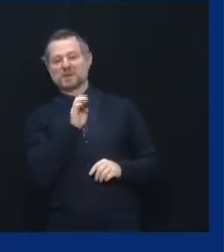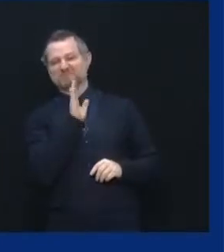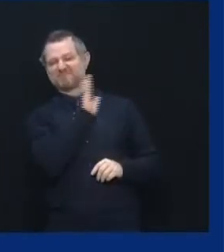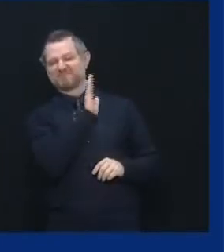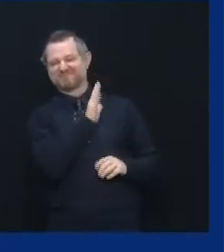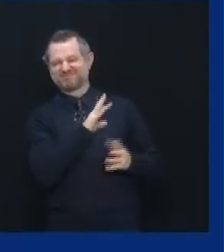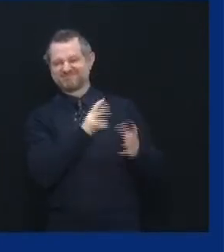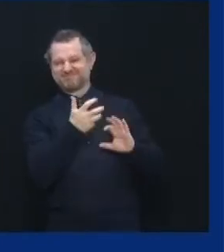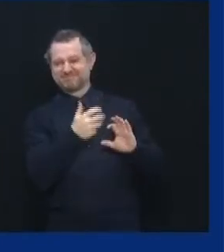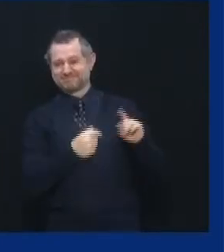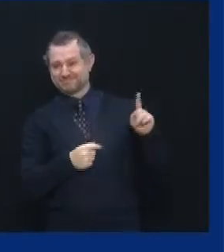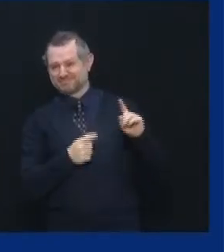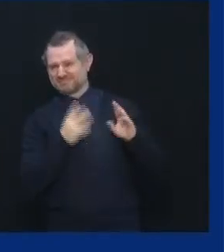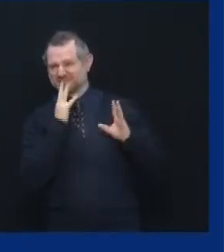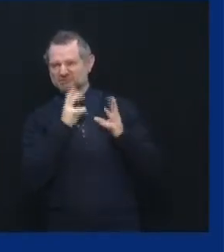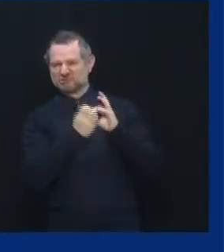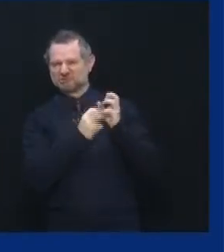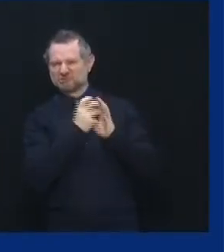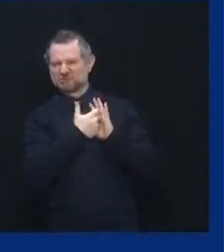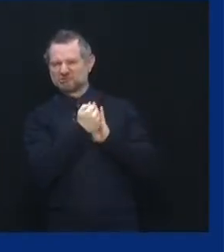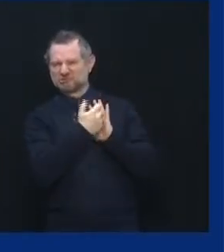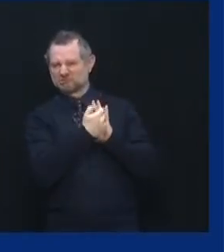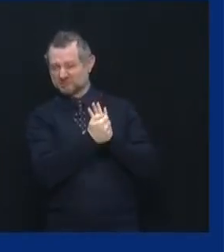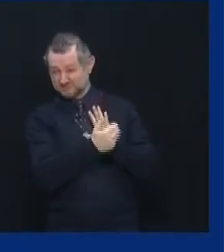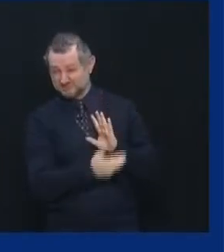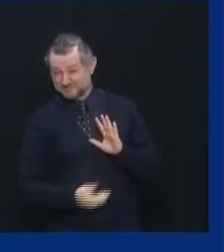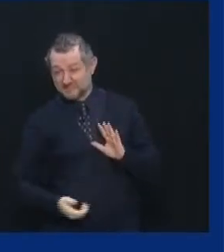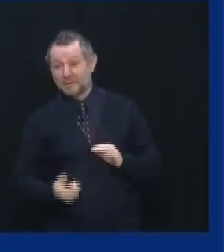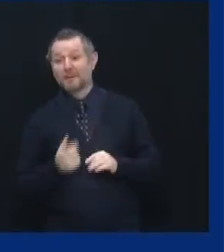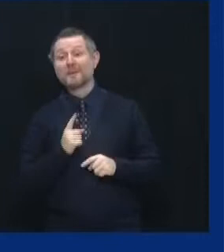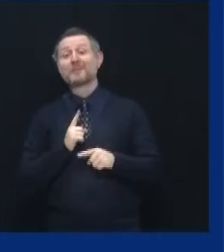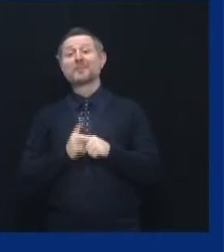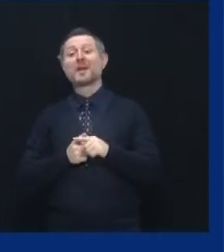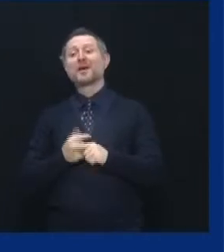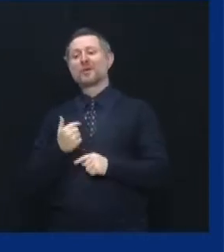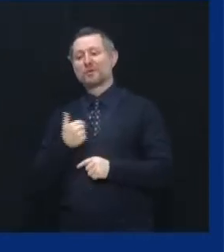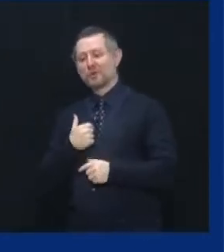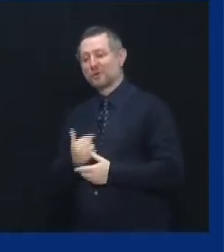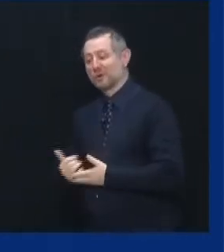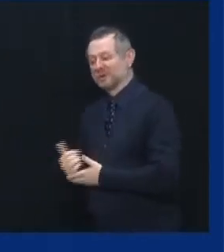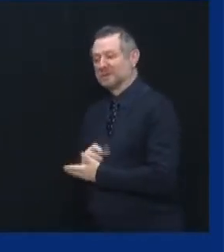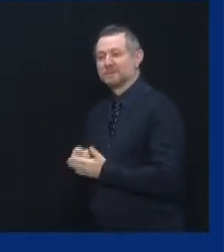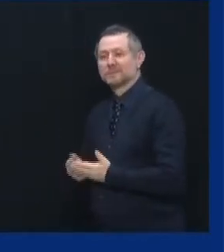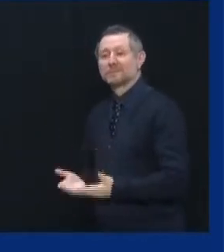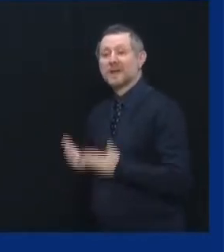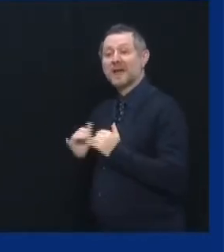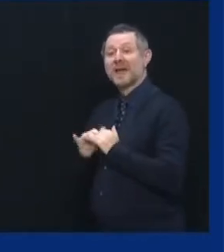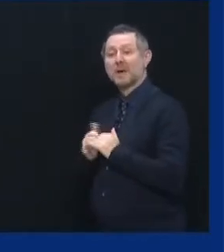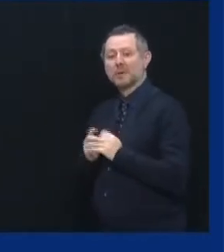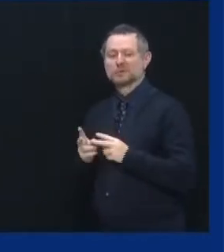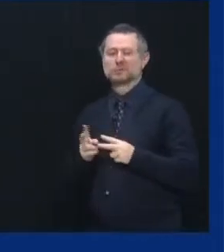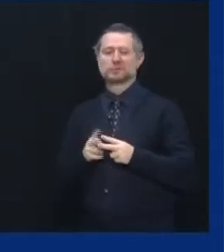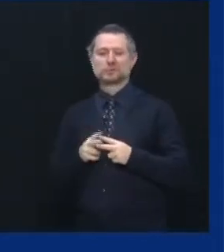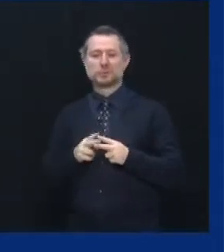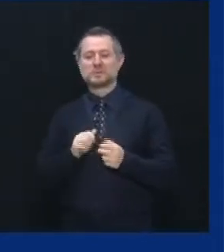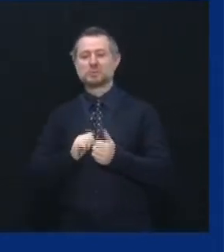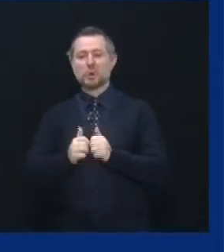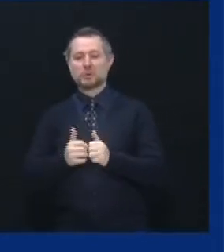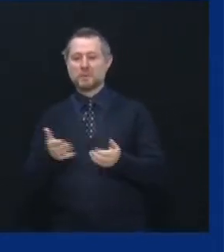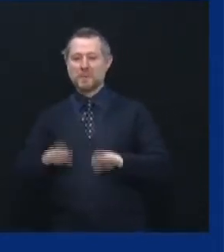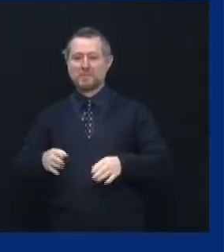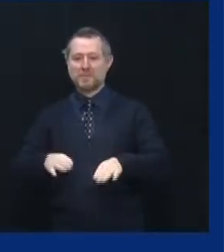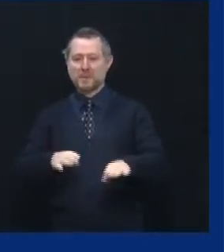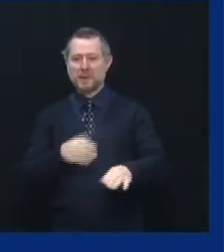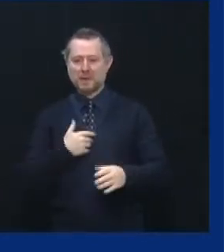we're also going to do our part to raise revenue. And two places where we can raise revenue, one is sports betting, and I'm going to ask Rob